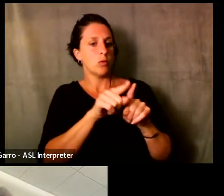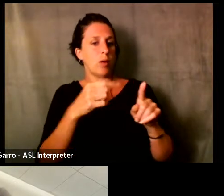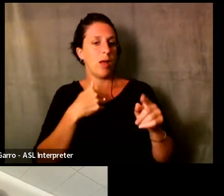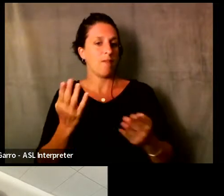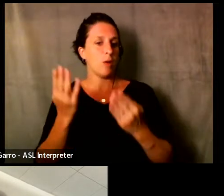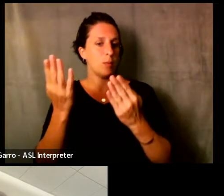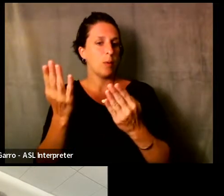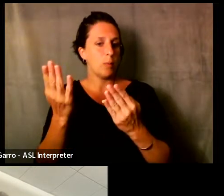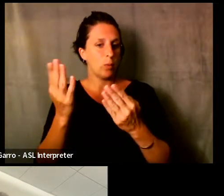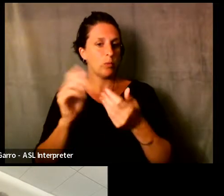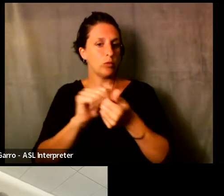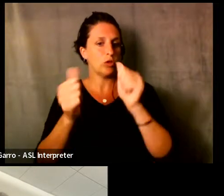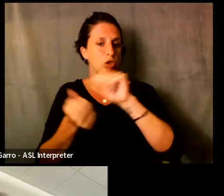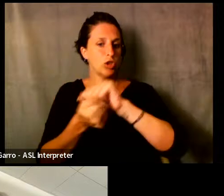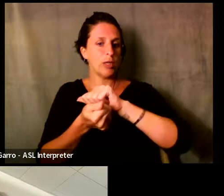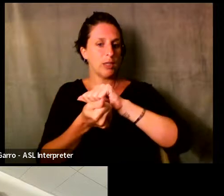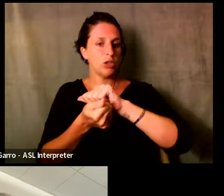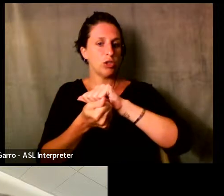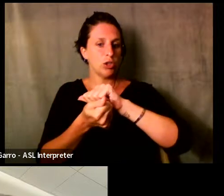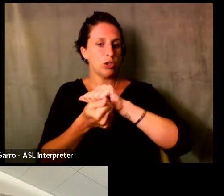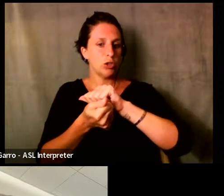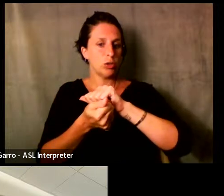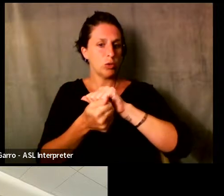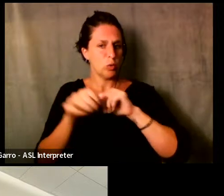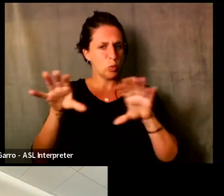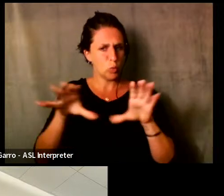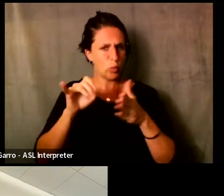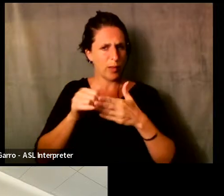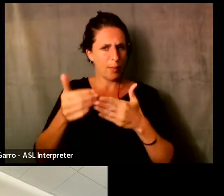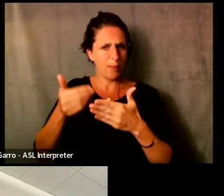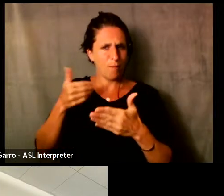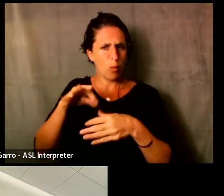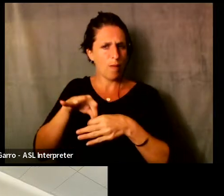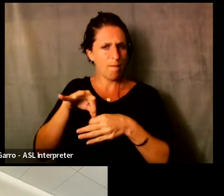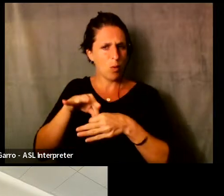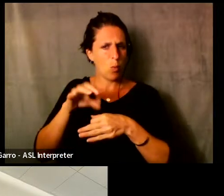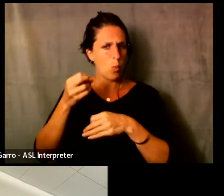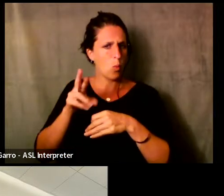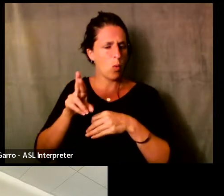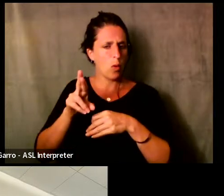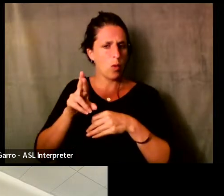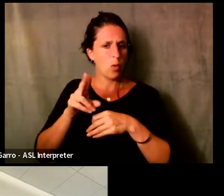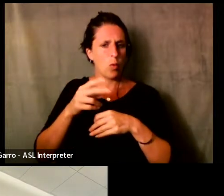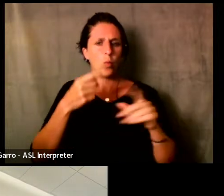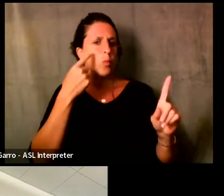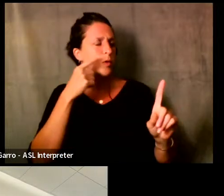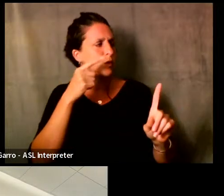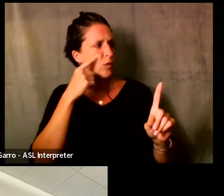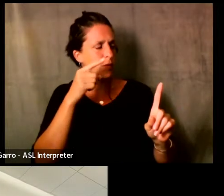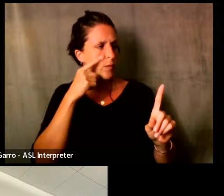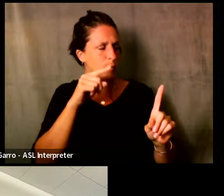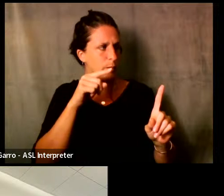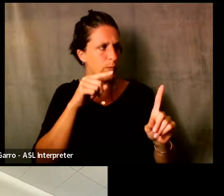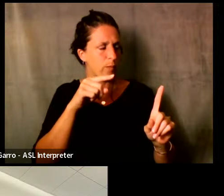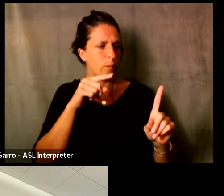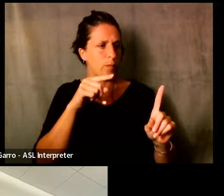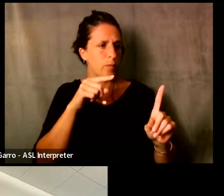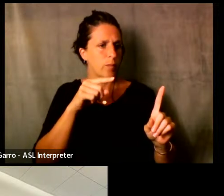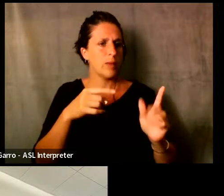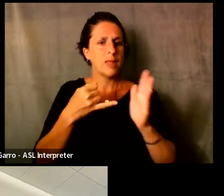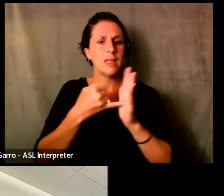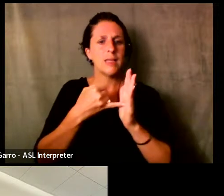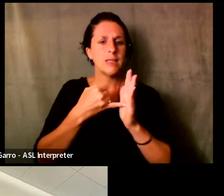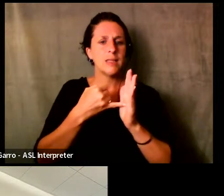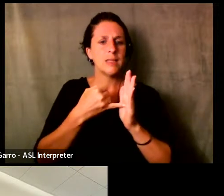proposal change. Would I do that before the vote? What is it for? Oh, it's